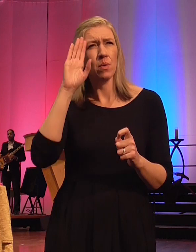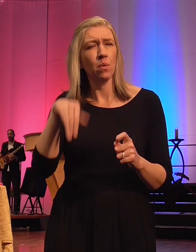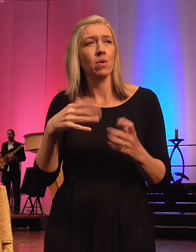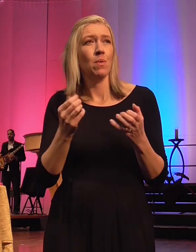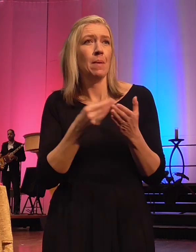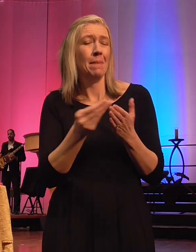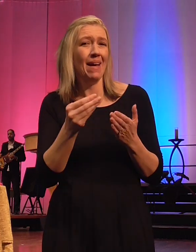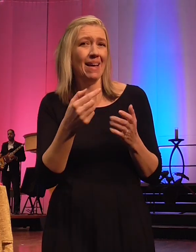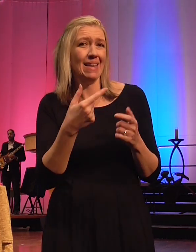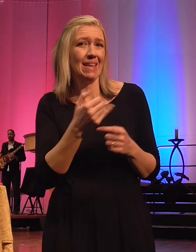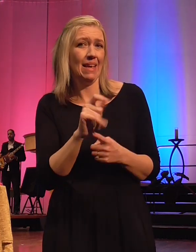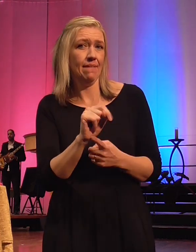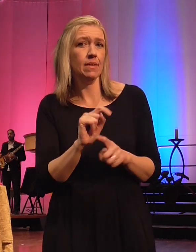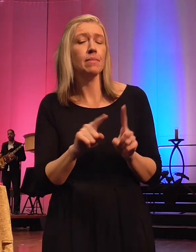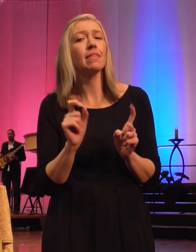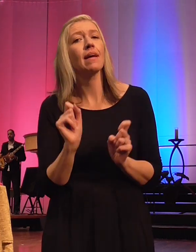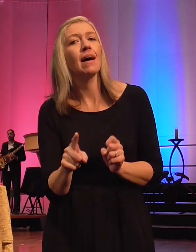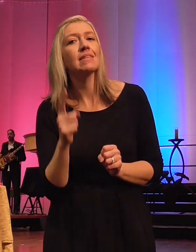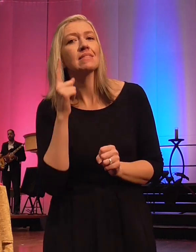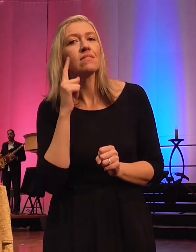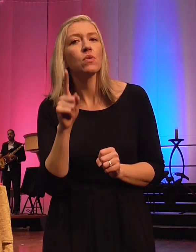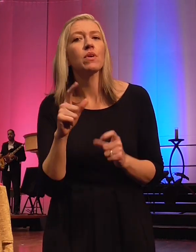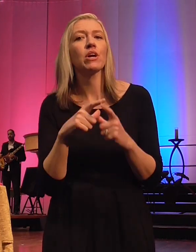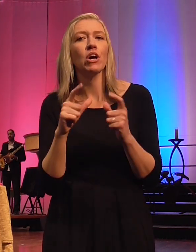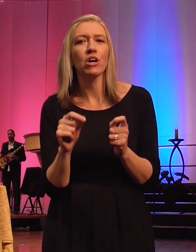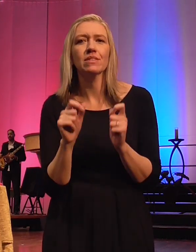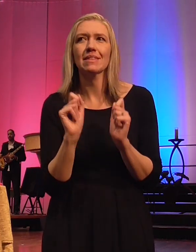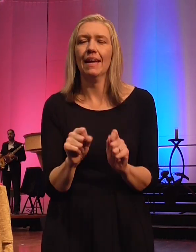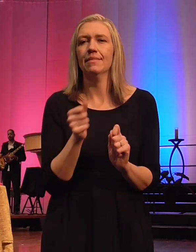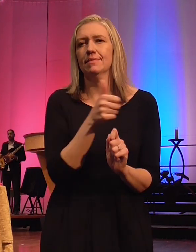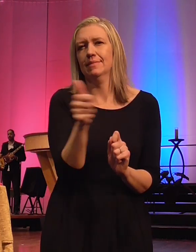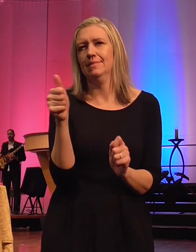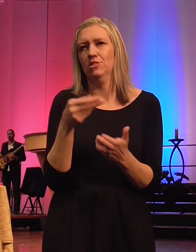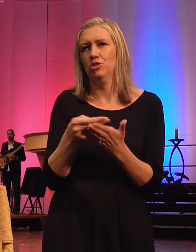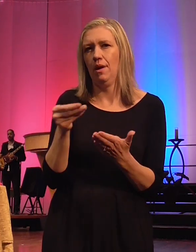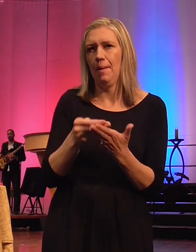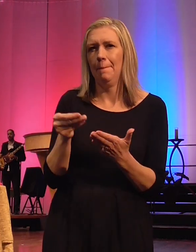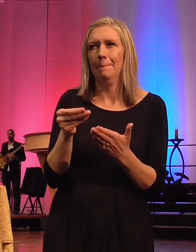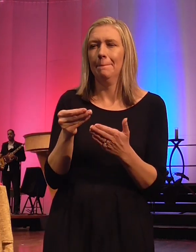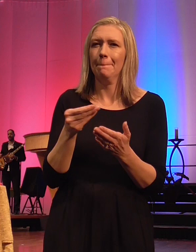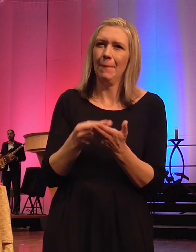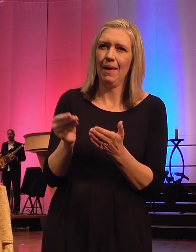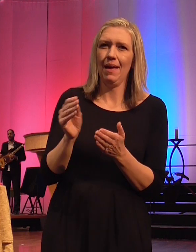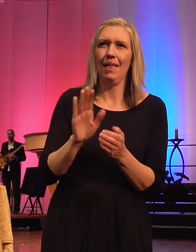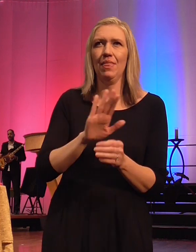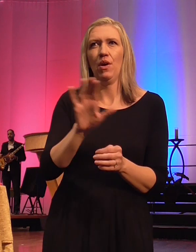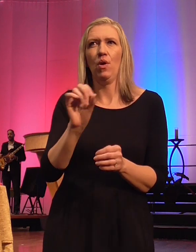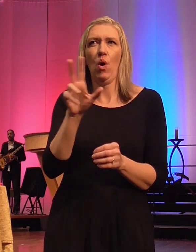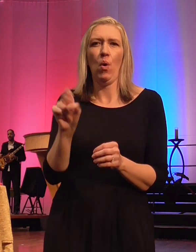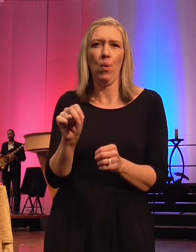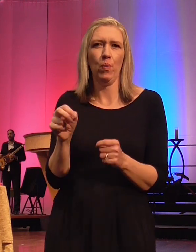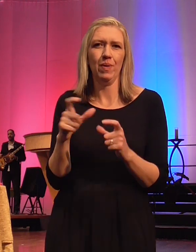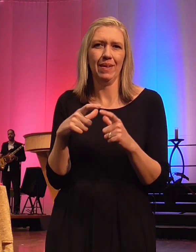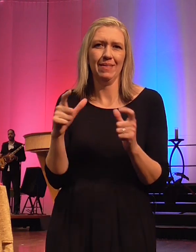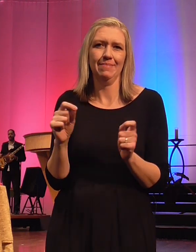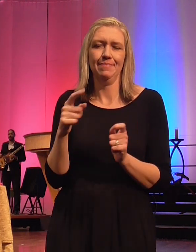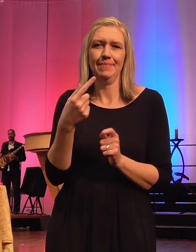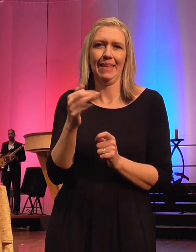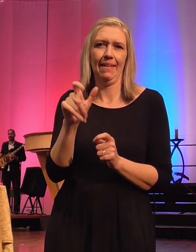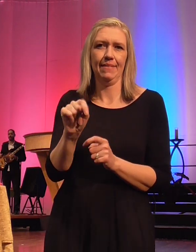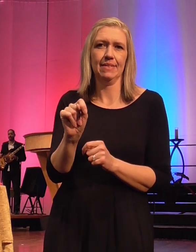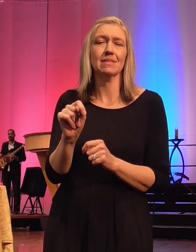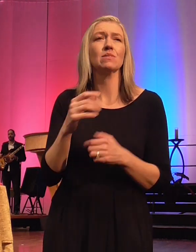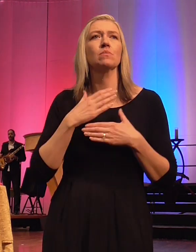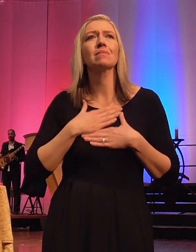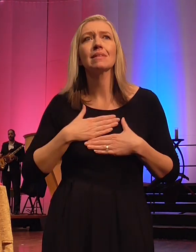this is what these kids have asked for, so that they can then go out and shop and get their own gift, Dad, so they get what they want. So